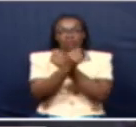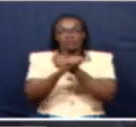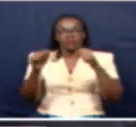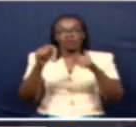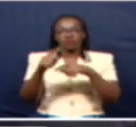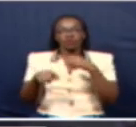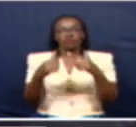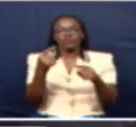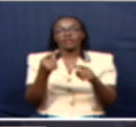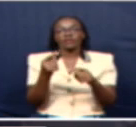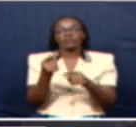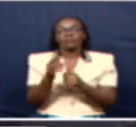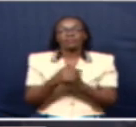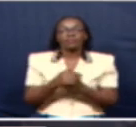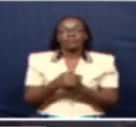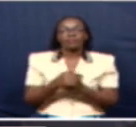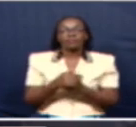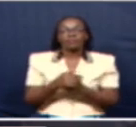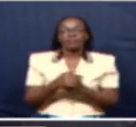This trip